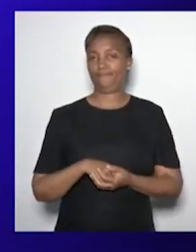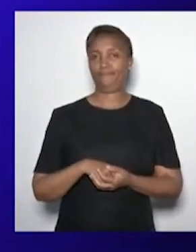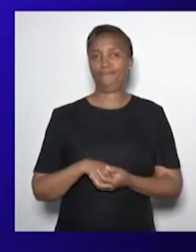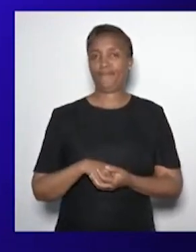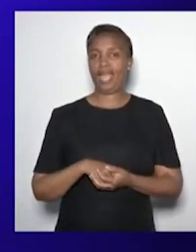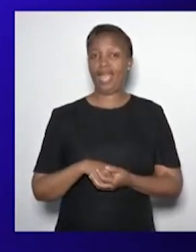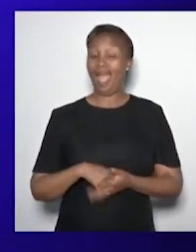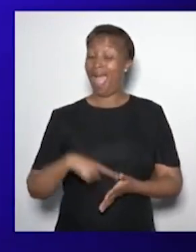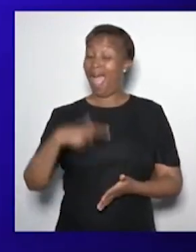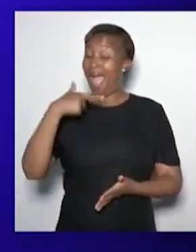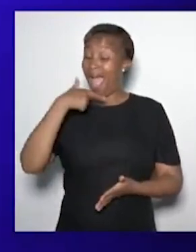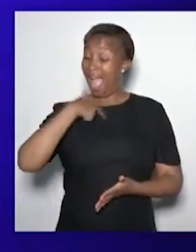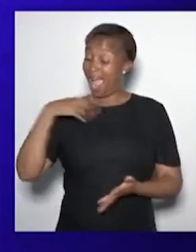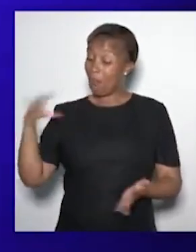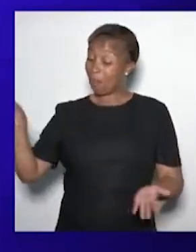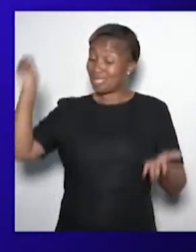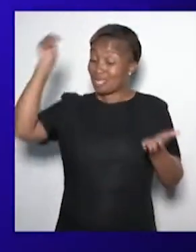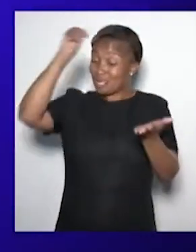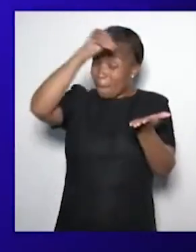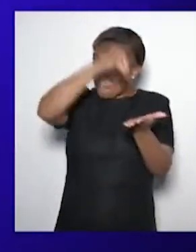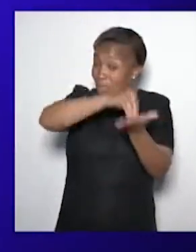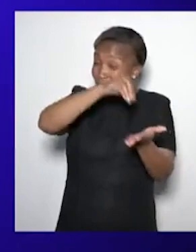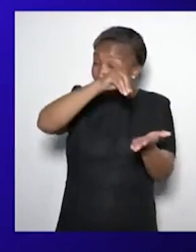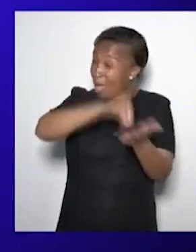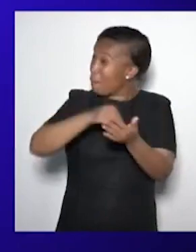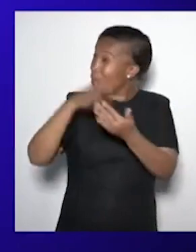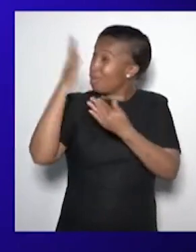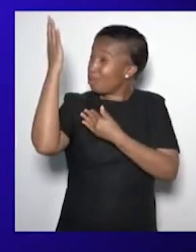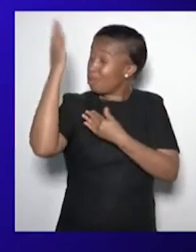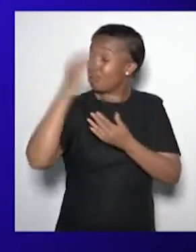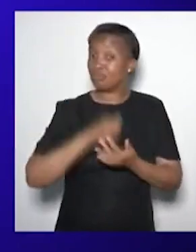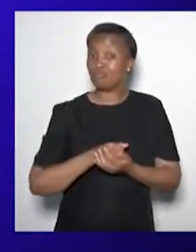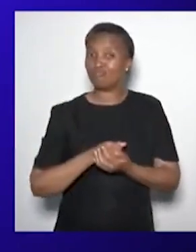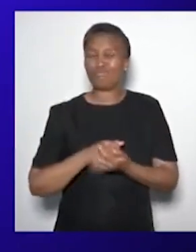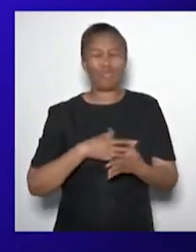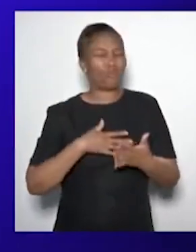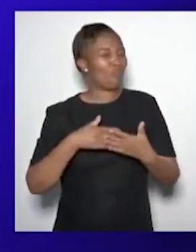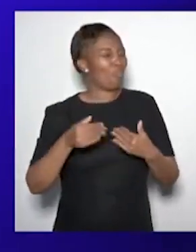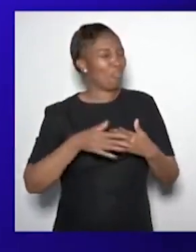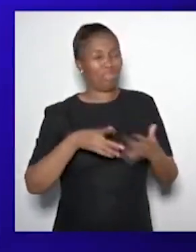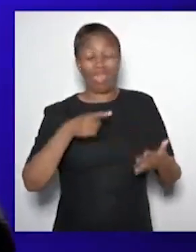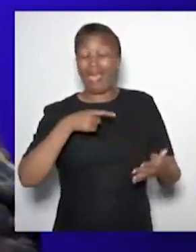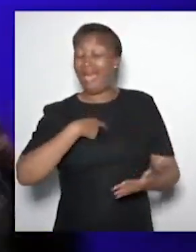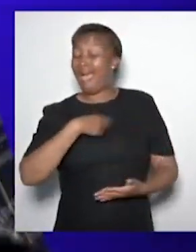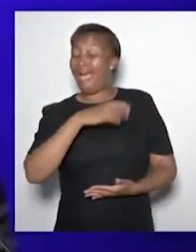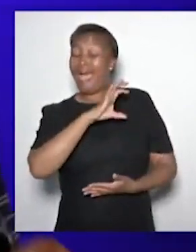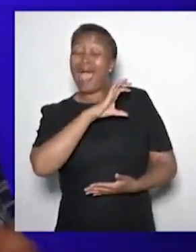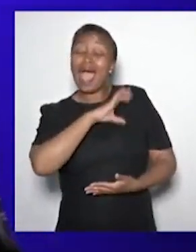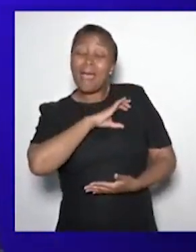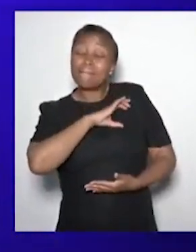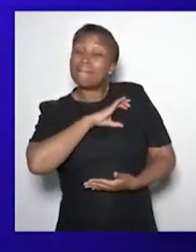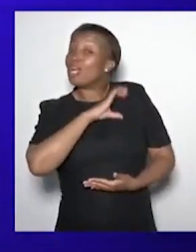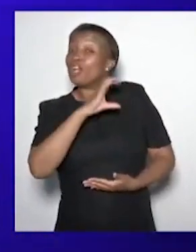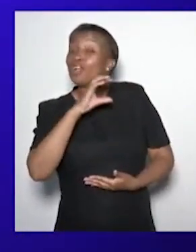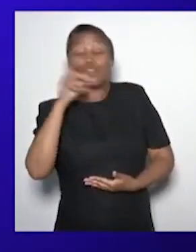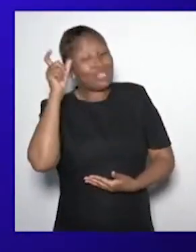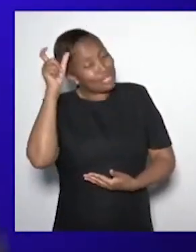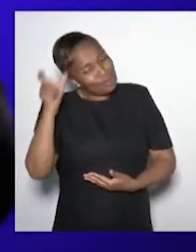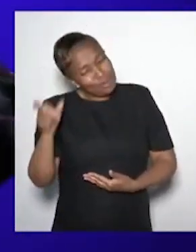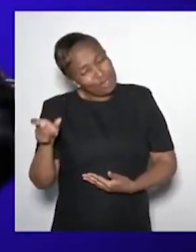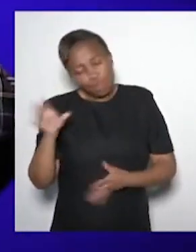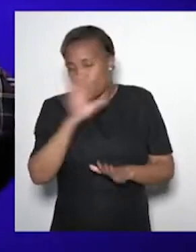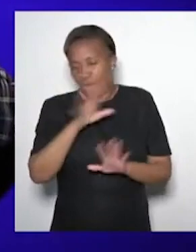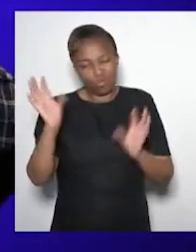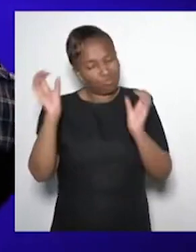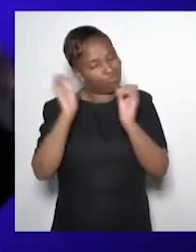I have been ordained by God. Whether I am a Christian or non-Christian, it